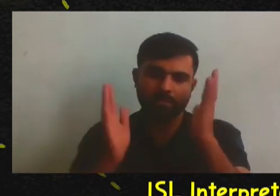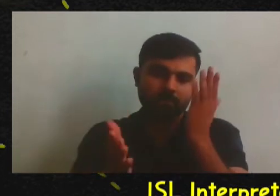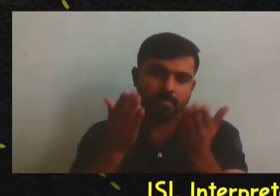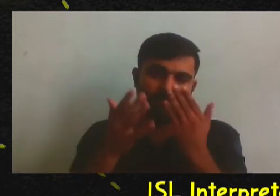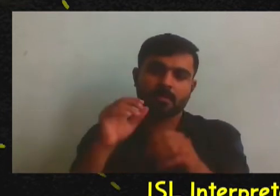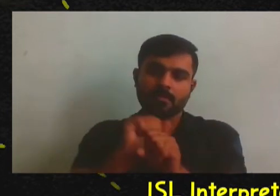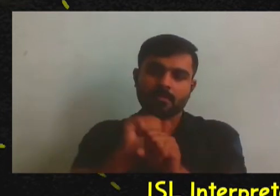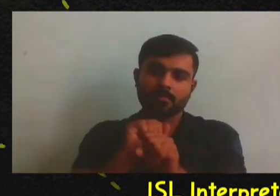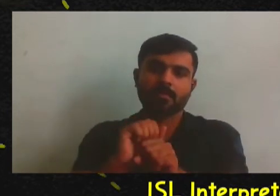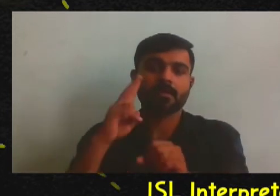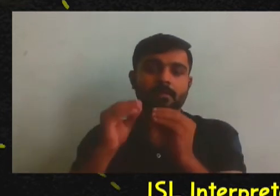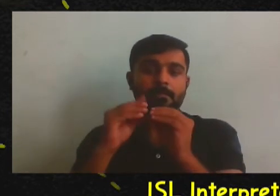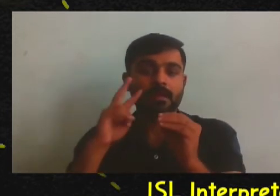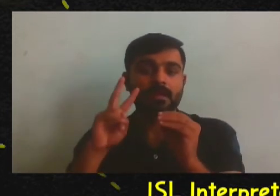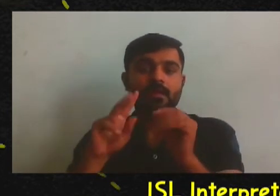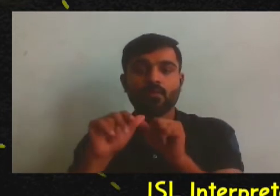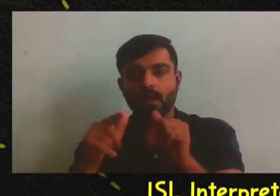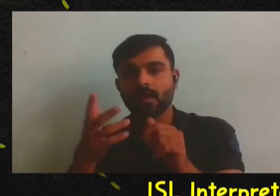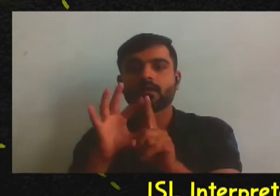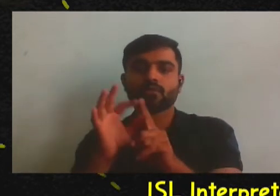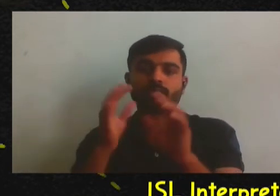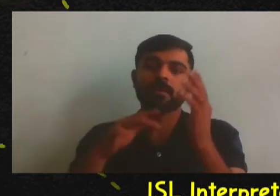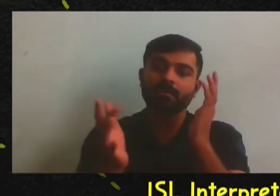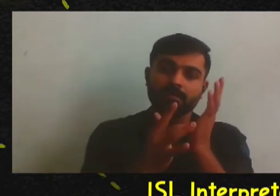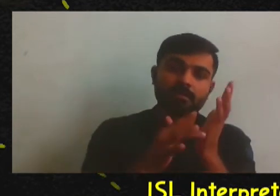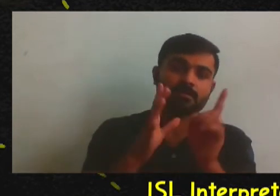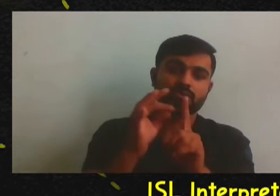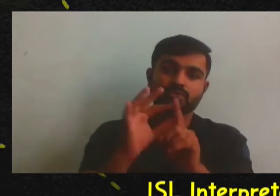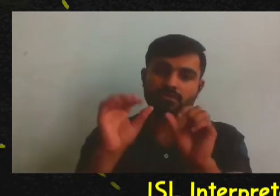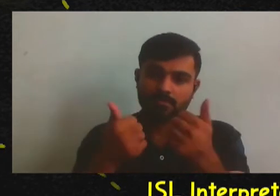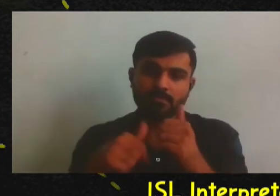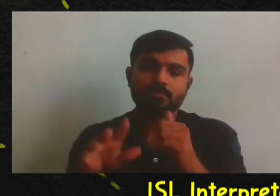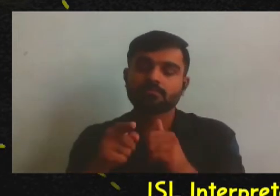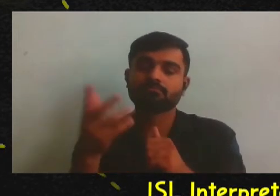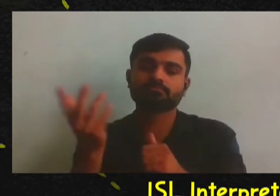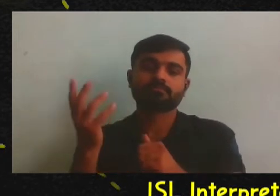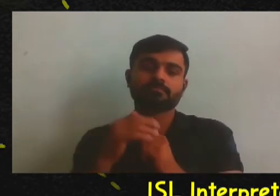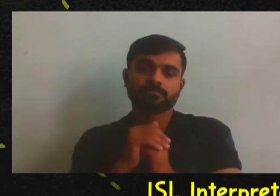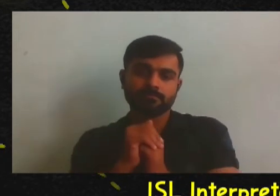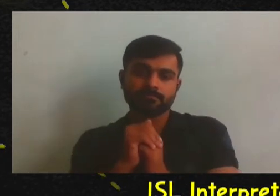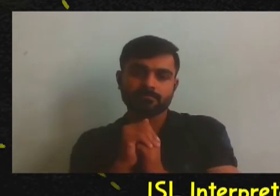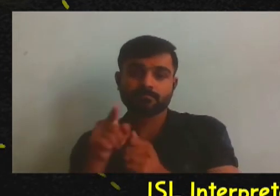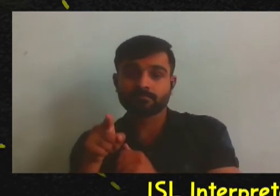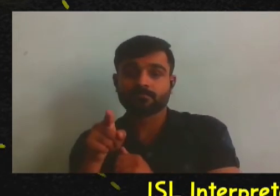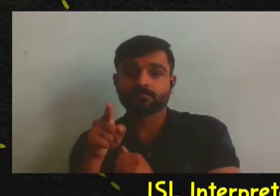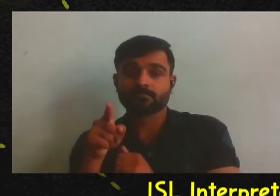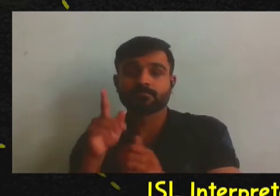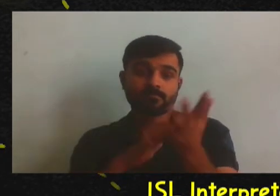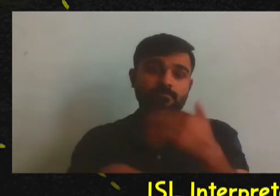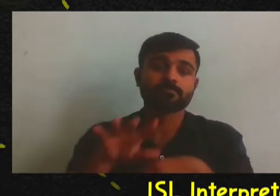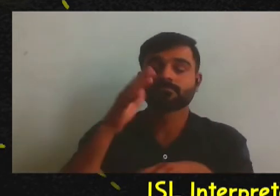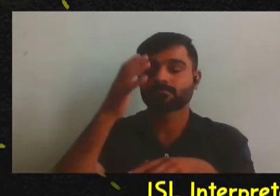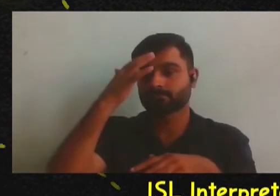and Rupsa can talk about whether, technology can do that, right? Because is there that sense of